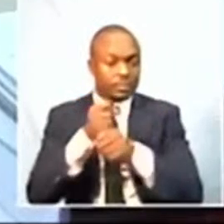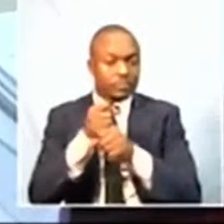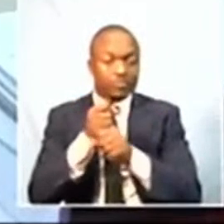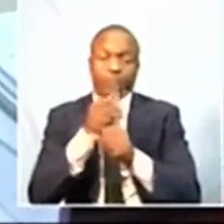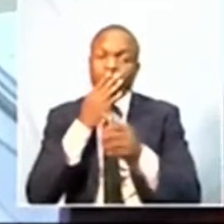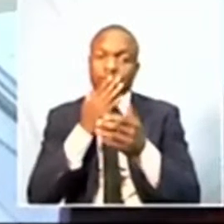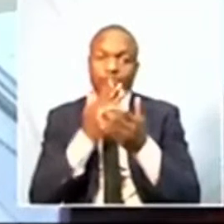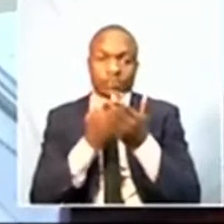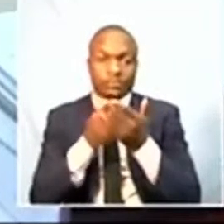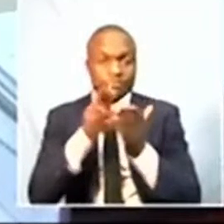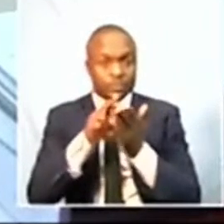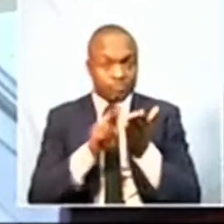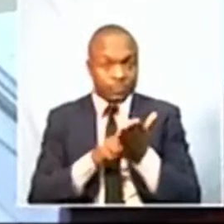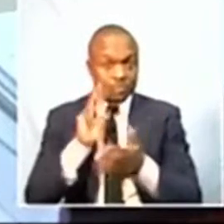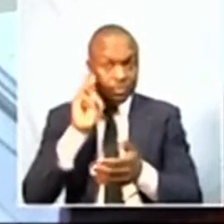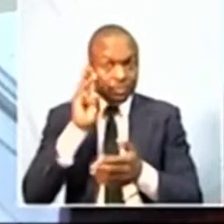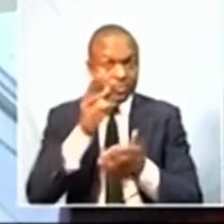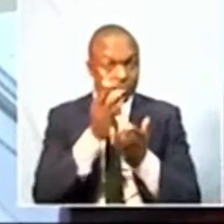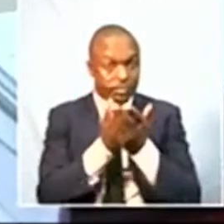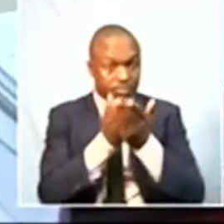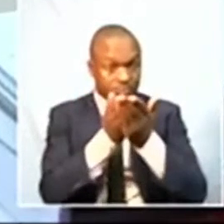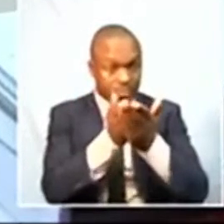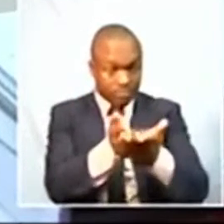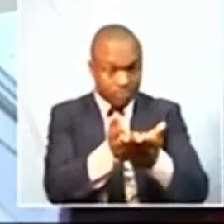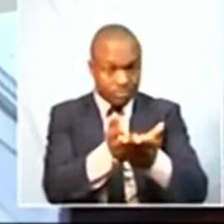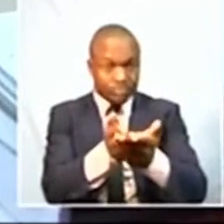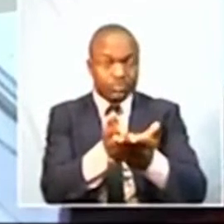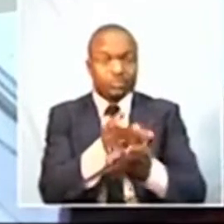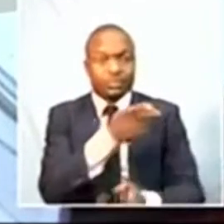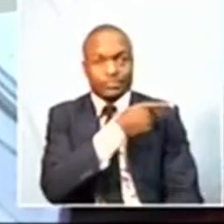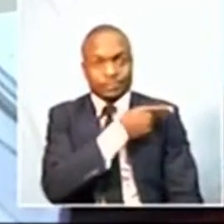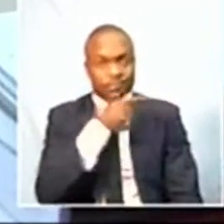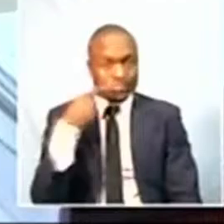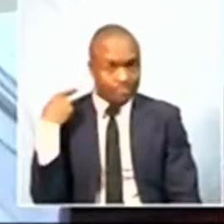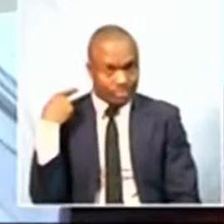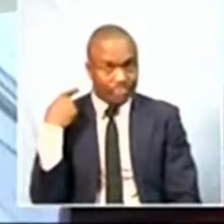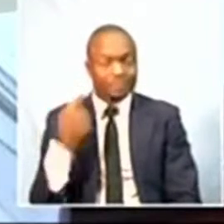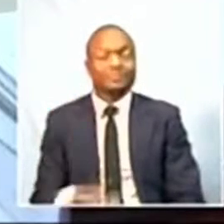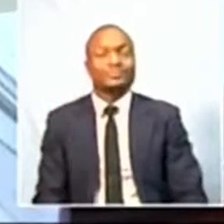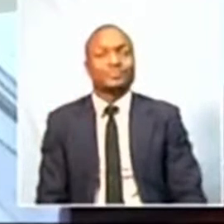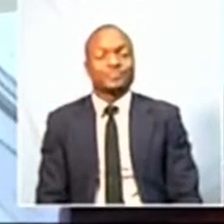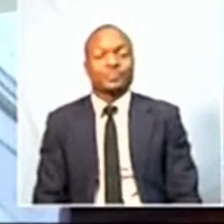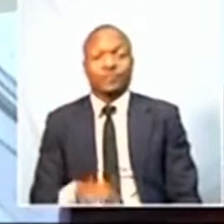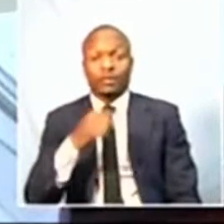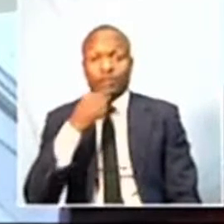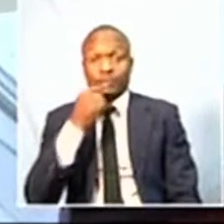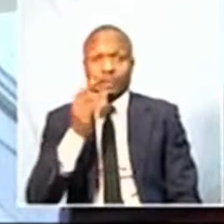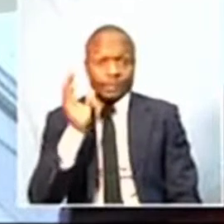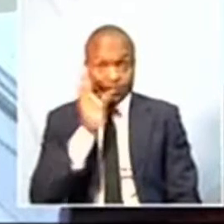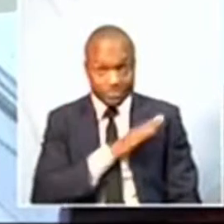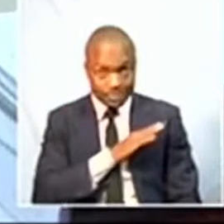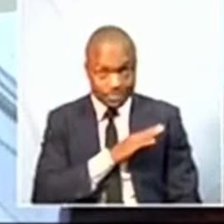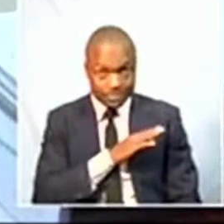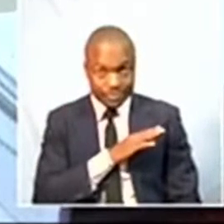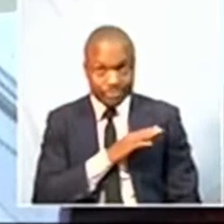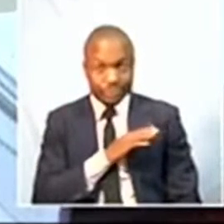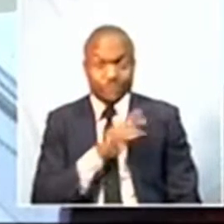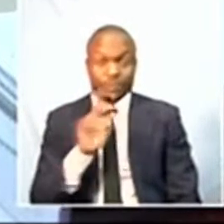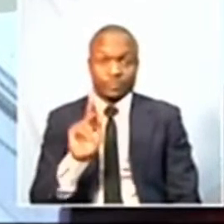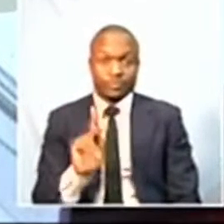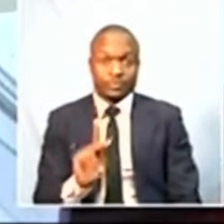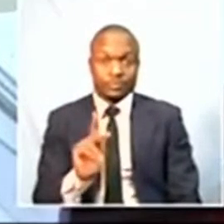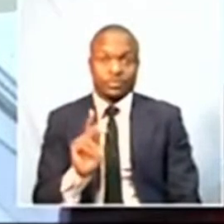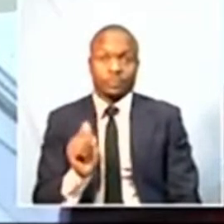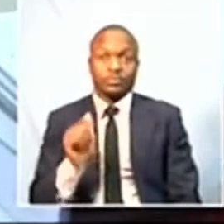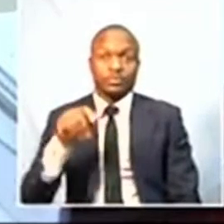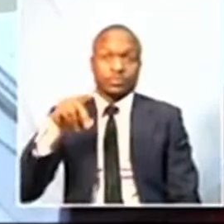report that we are going to present before the main house. With that said, KAPUTA Council, I would like to ask